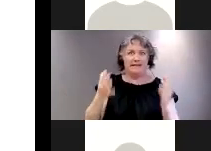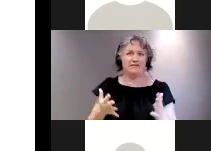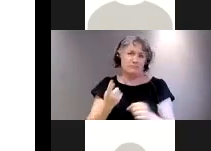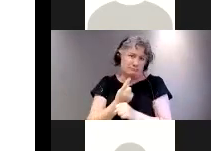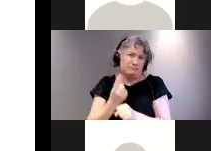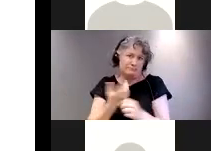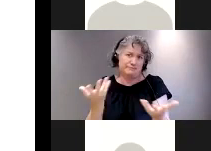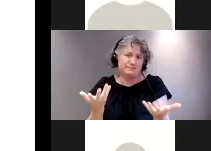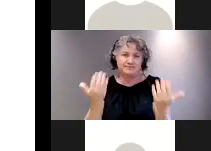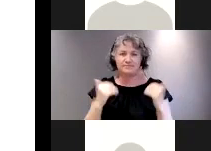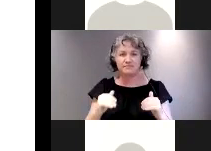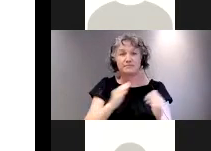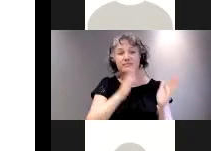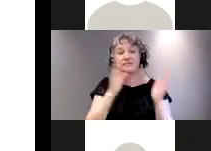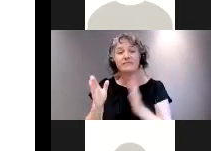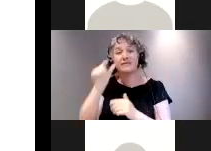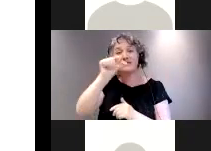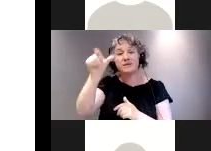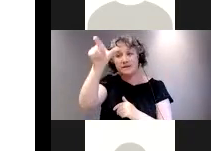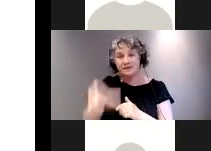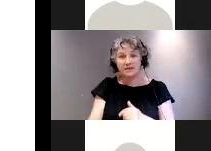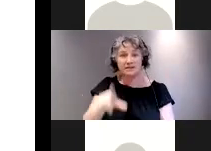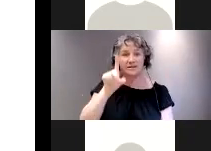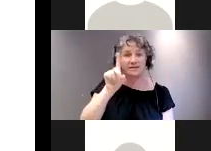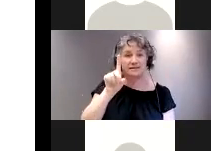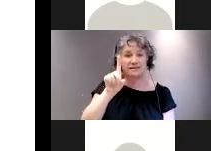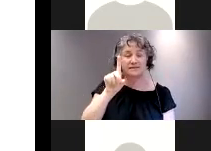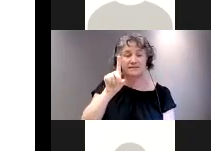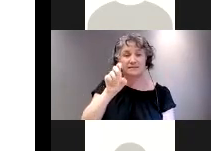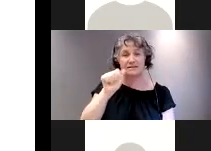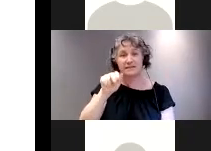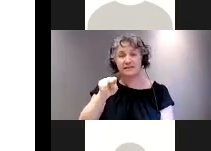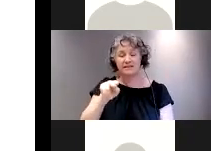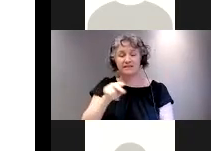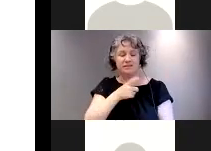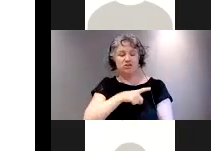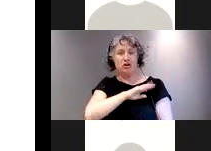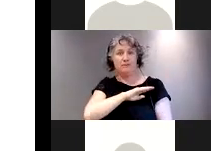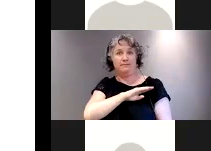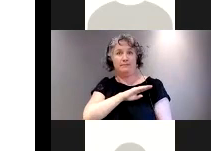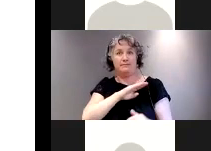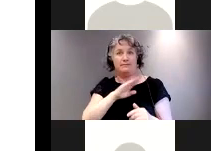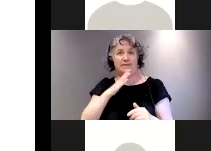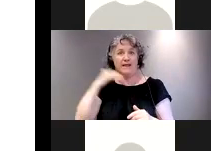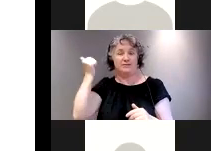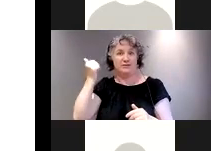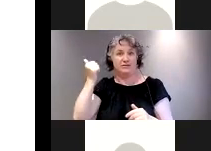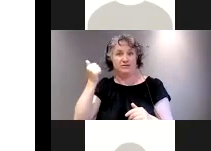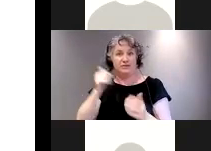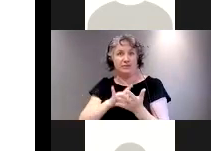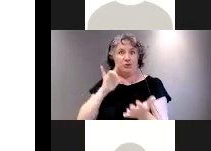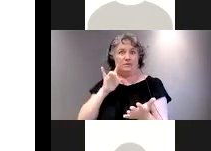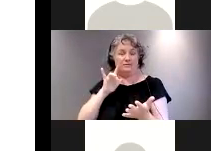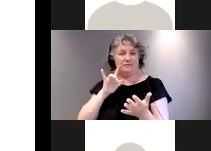mediators, I sit on DEAN, the Durham Elder Abuse Network, so that I can get the referrals, right? So that I know what the community supports are there for